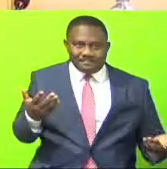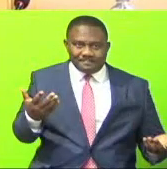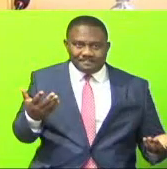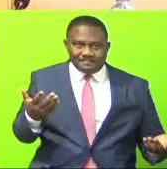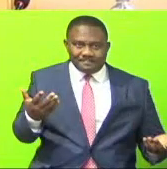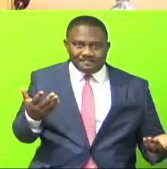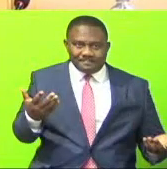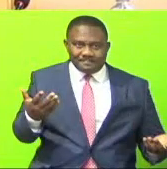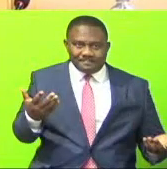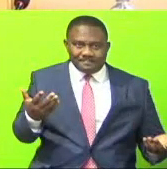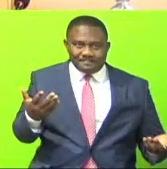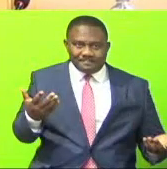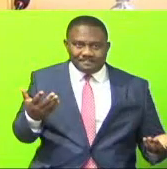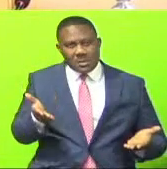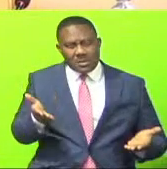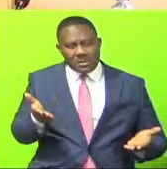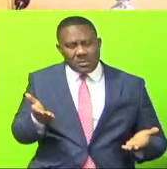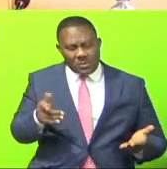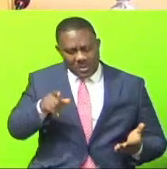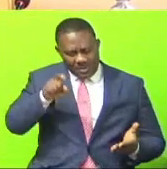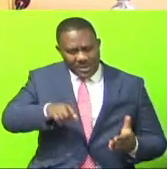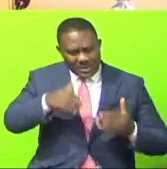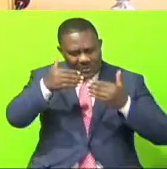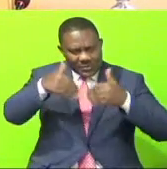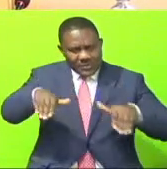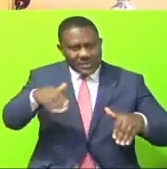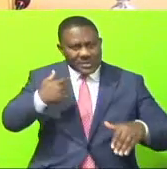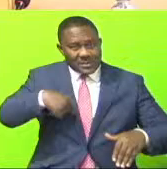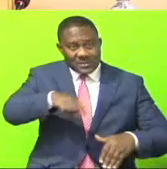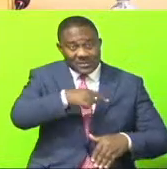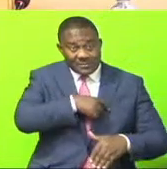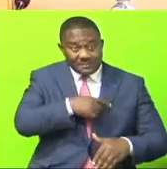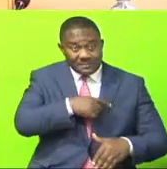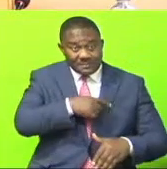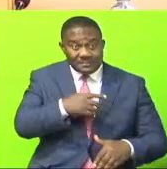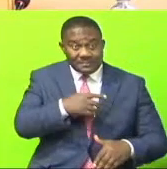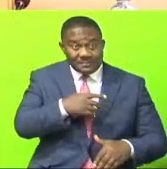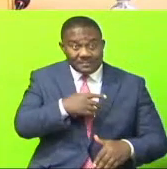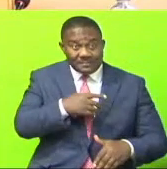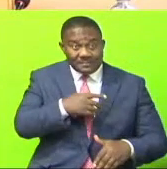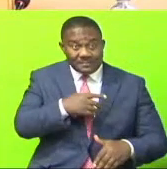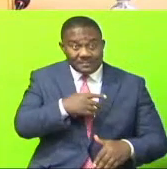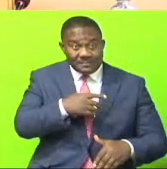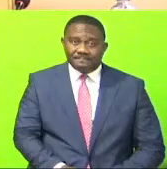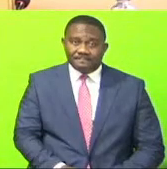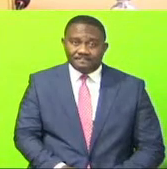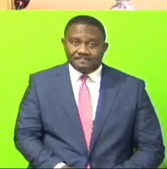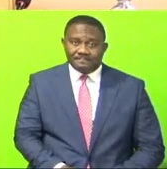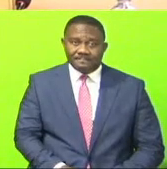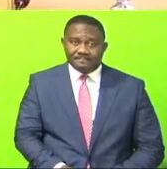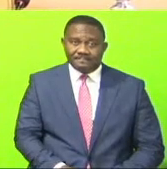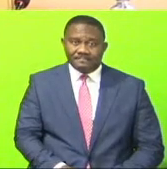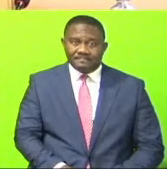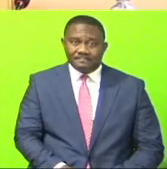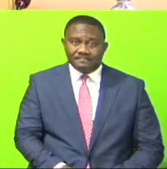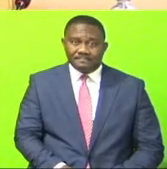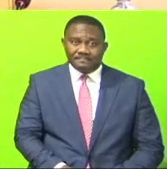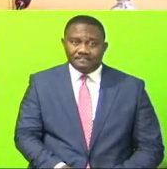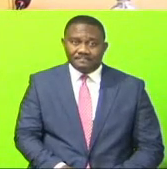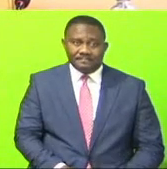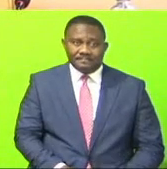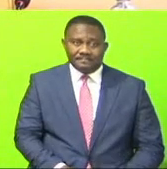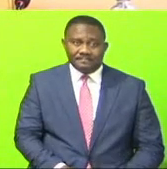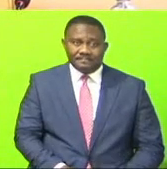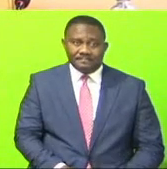House. We should restrict ourselves and comment on the statement before the